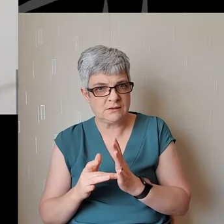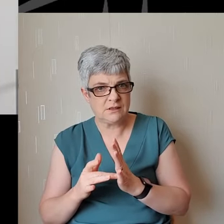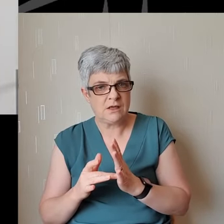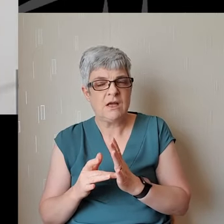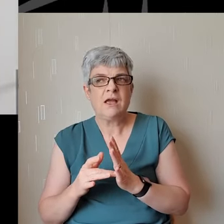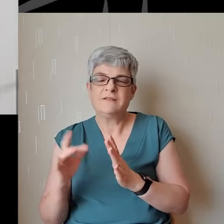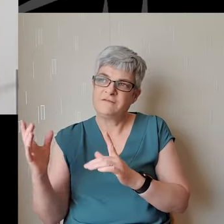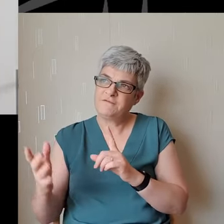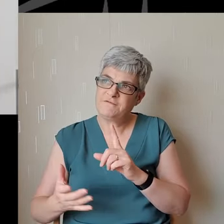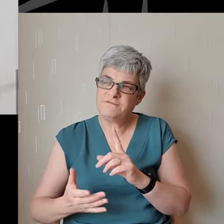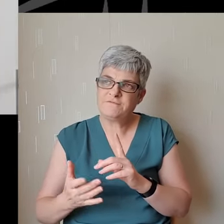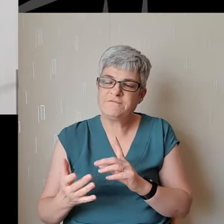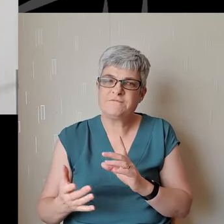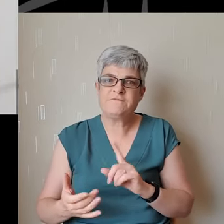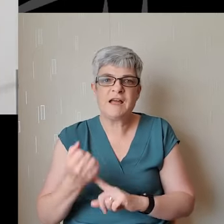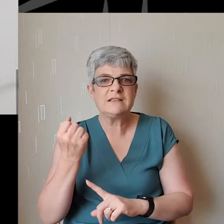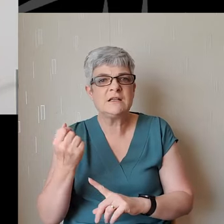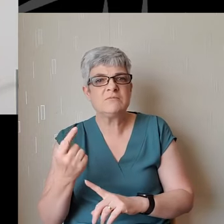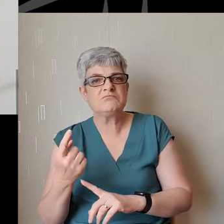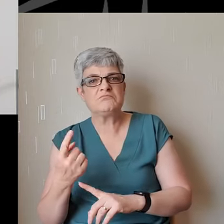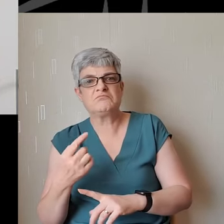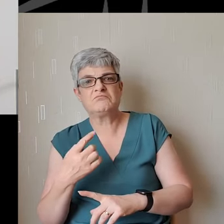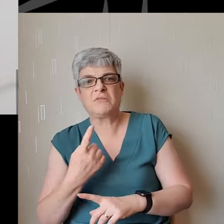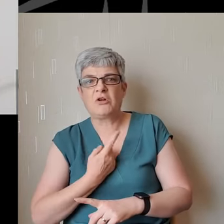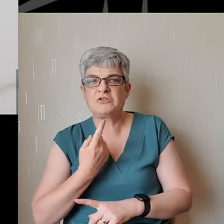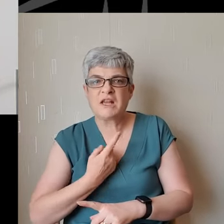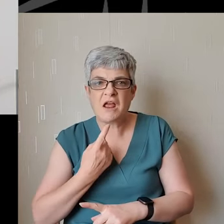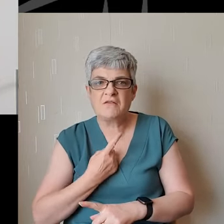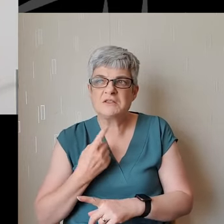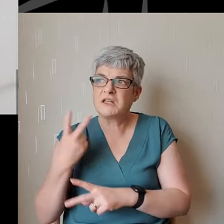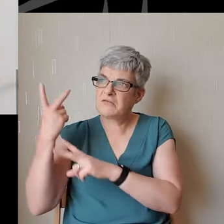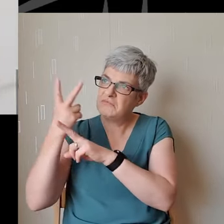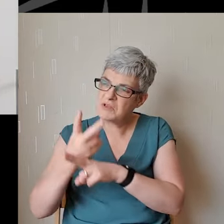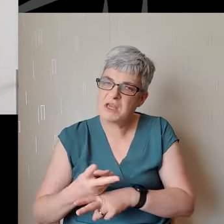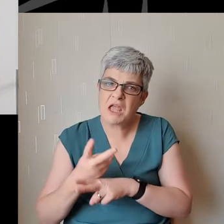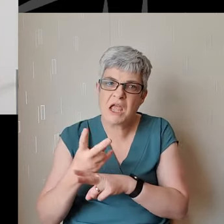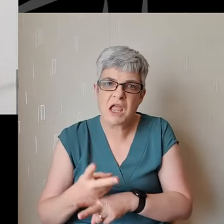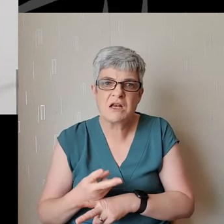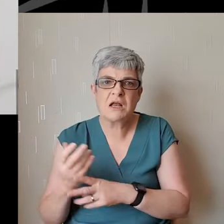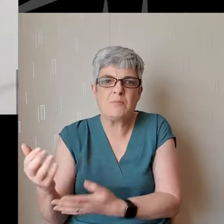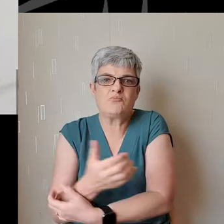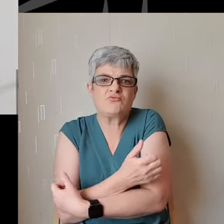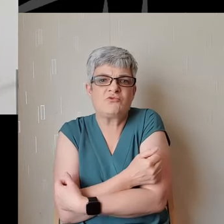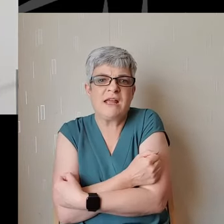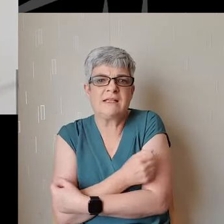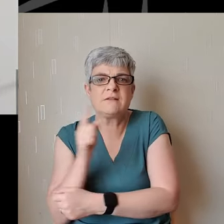it's in finding ourselves in the care and the embrace of such a Savior,